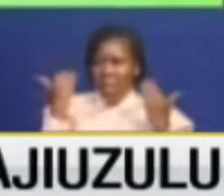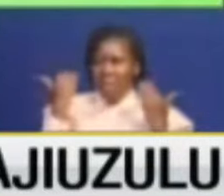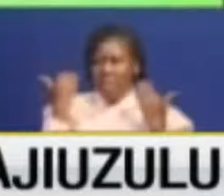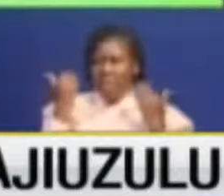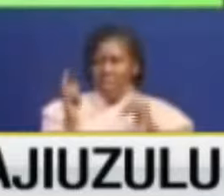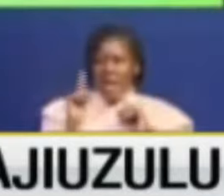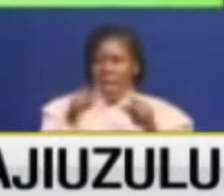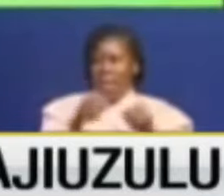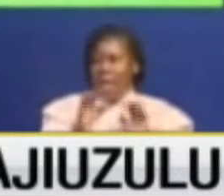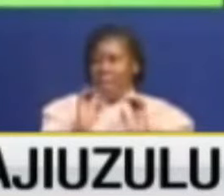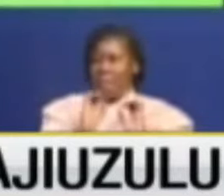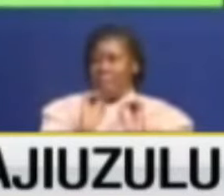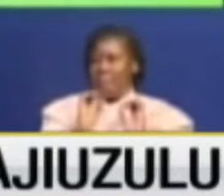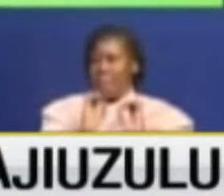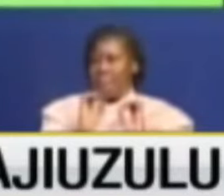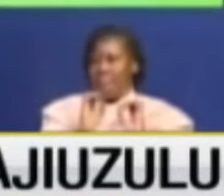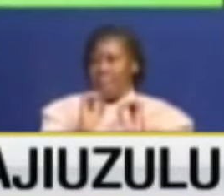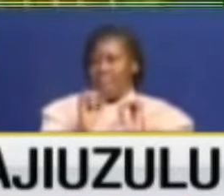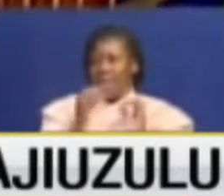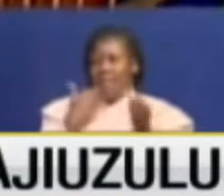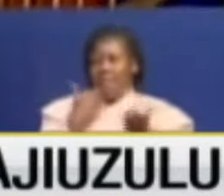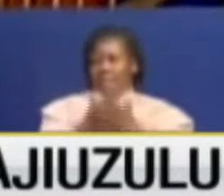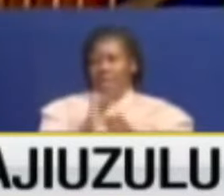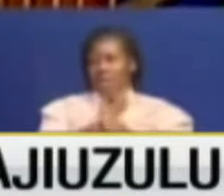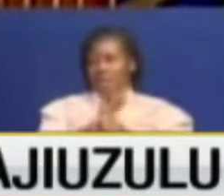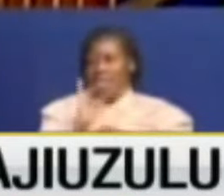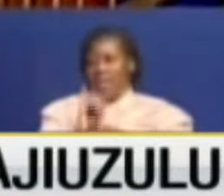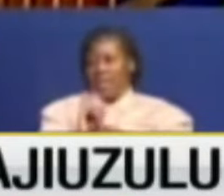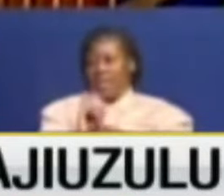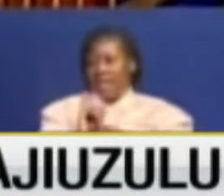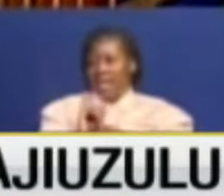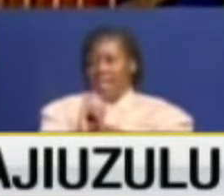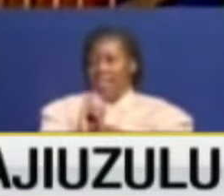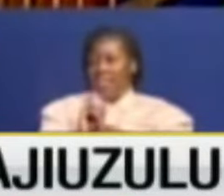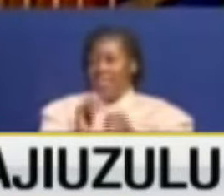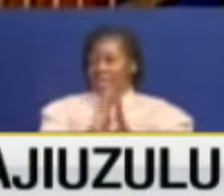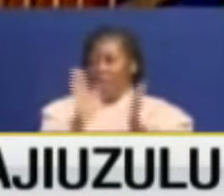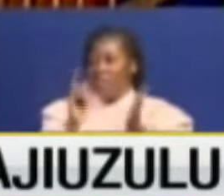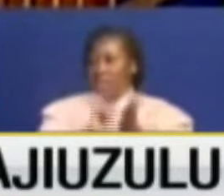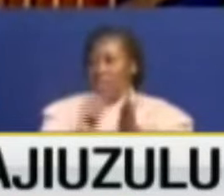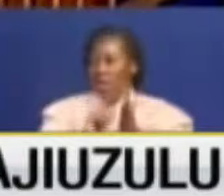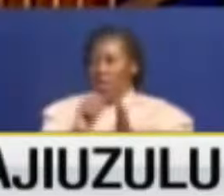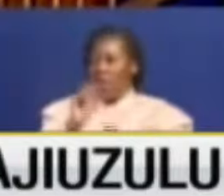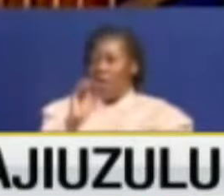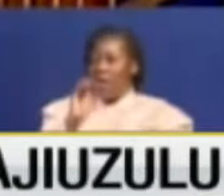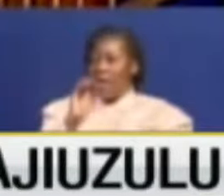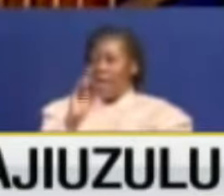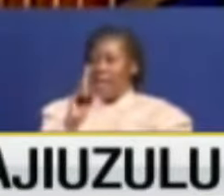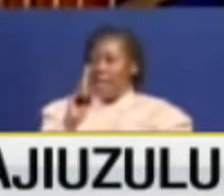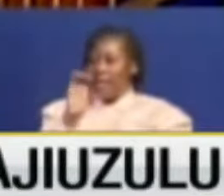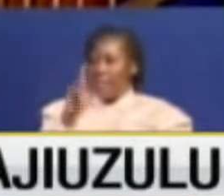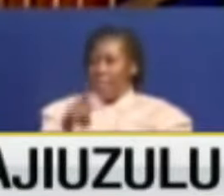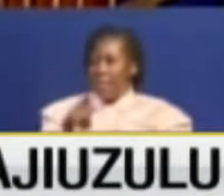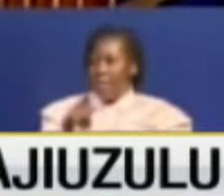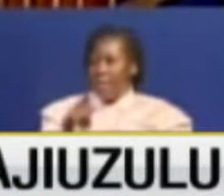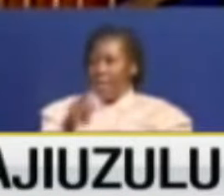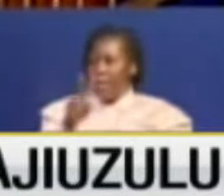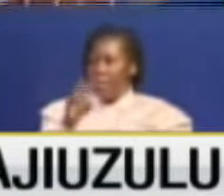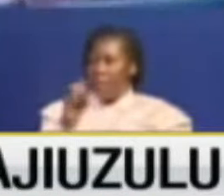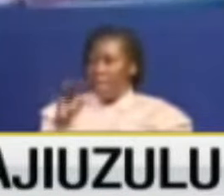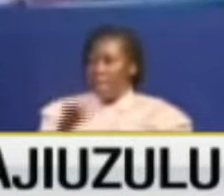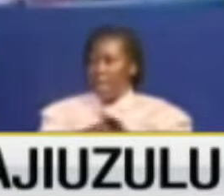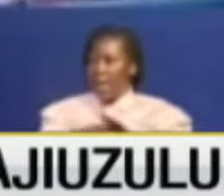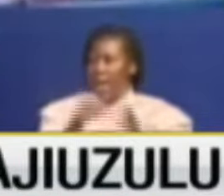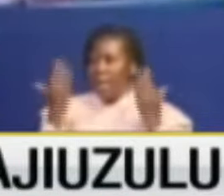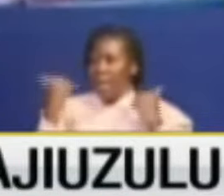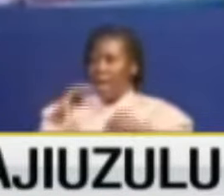kuwa hapa. Thank you so much. That is the General Secretary of DEB Party, a party with 20 members in